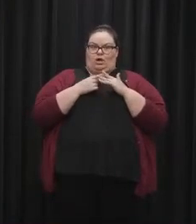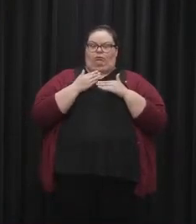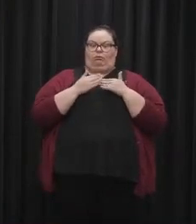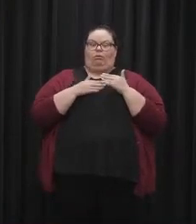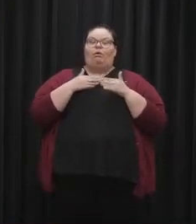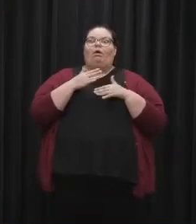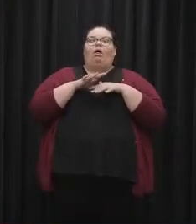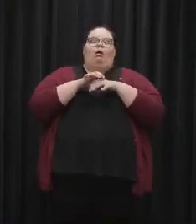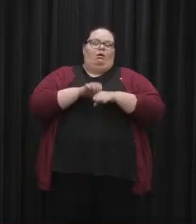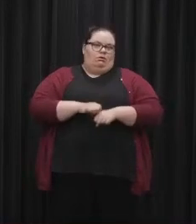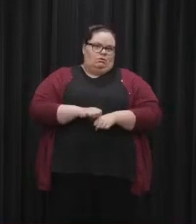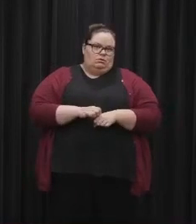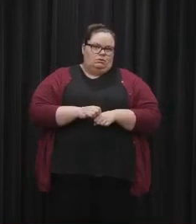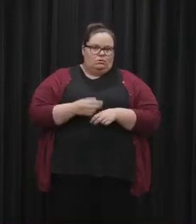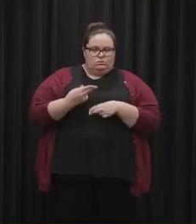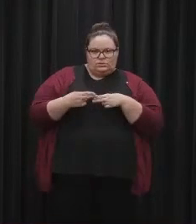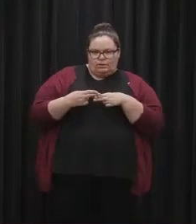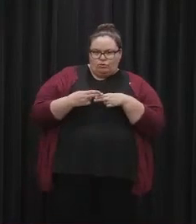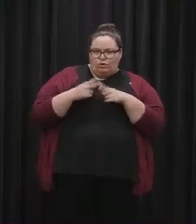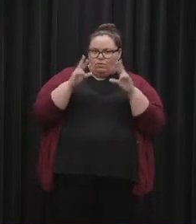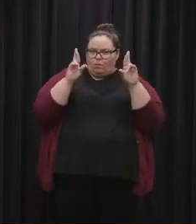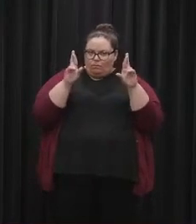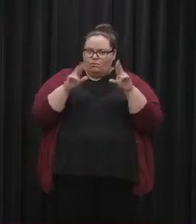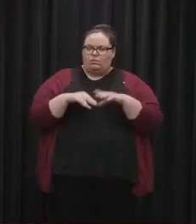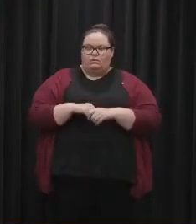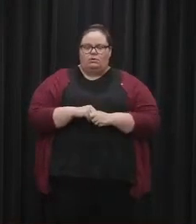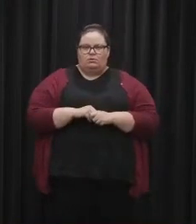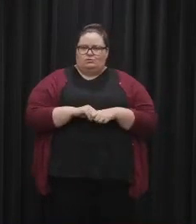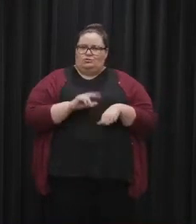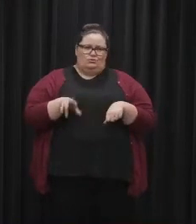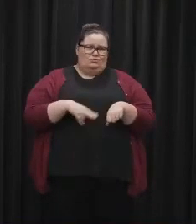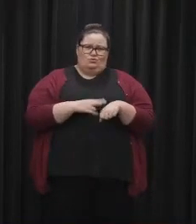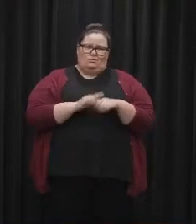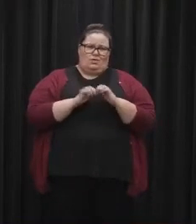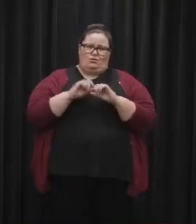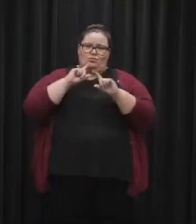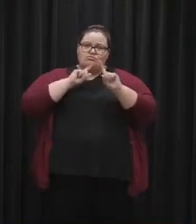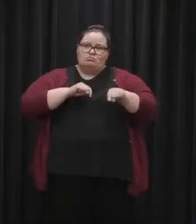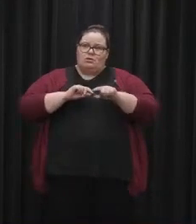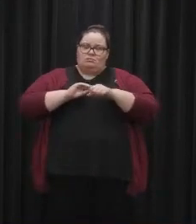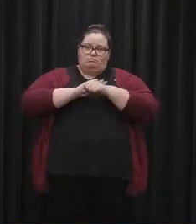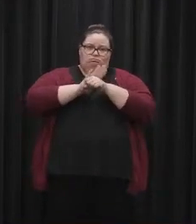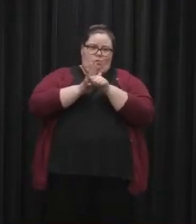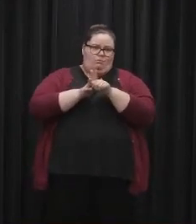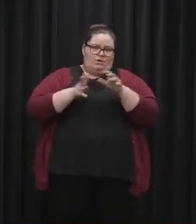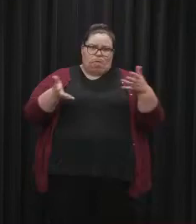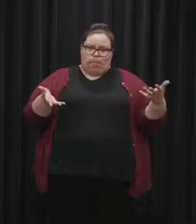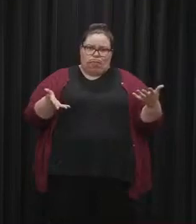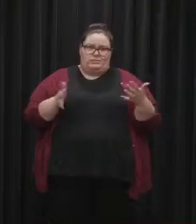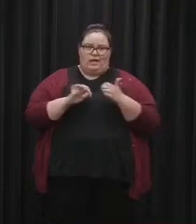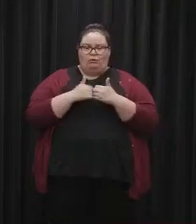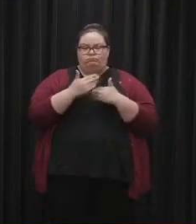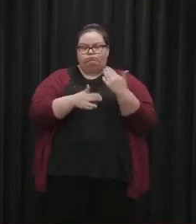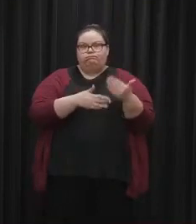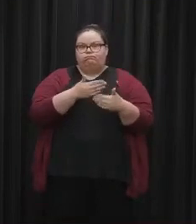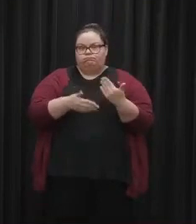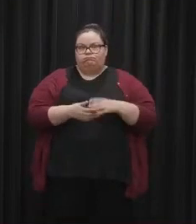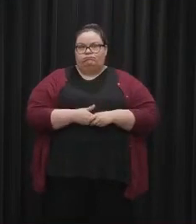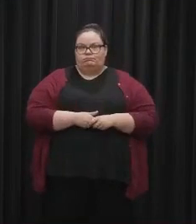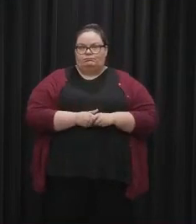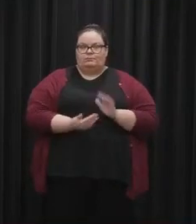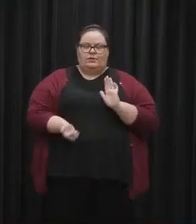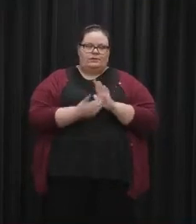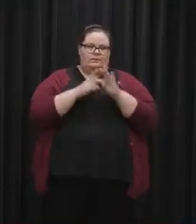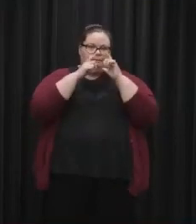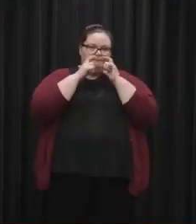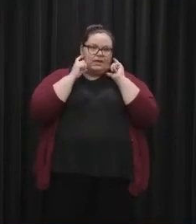it, again, hopefully only for a short time, this is just a normal part of how we respond to the pandemic, and this is how it'll work. So everyone, again, put